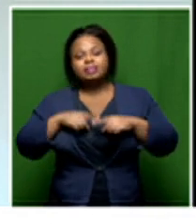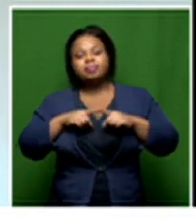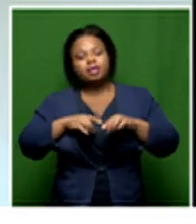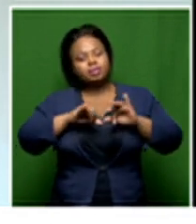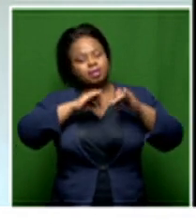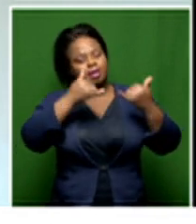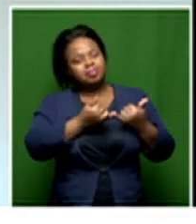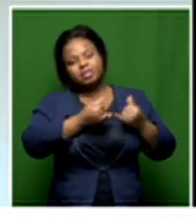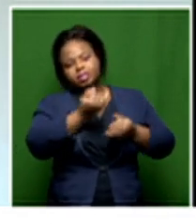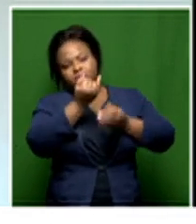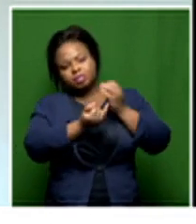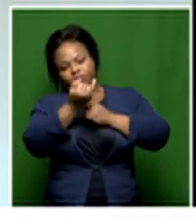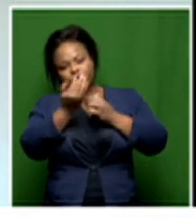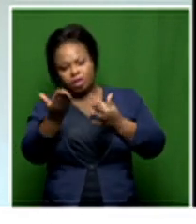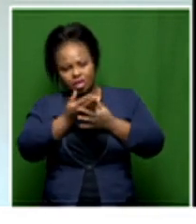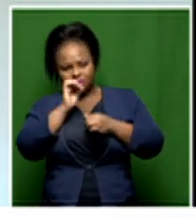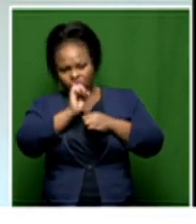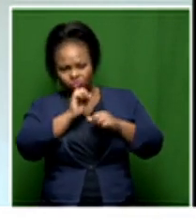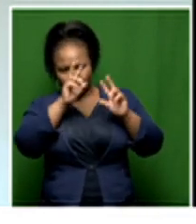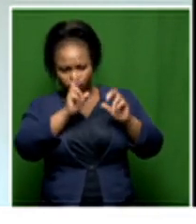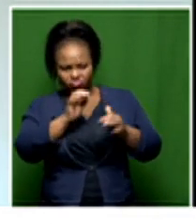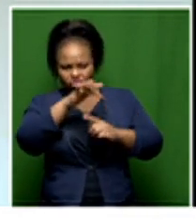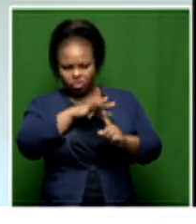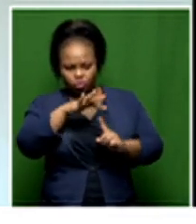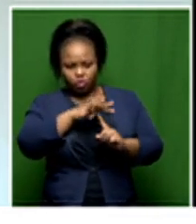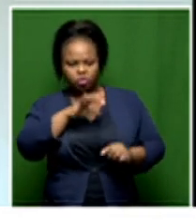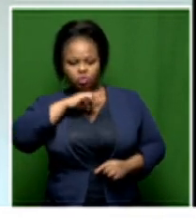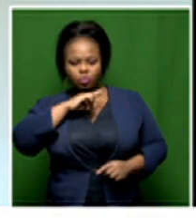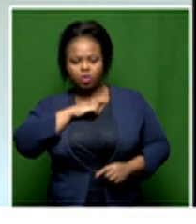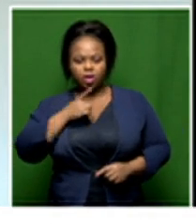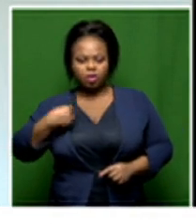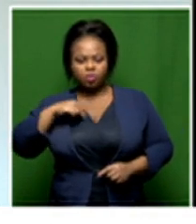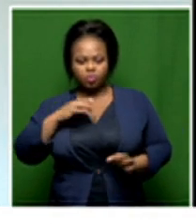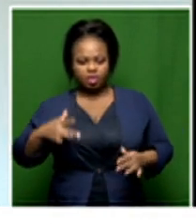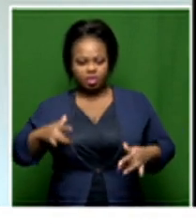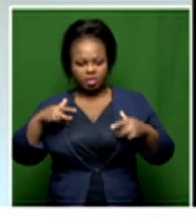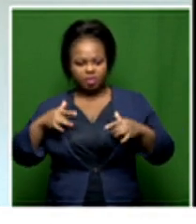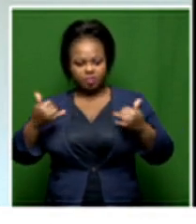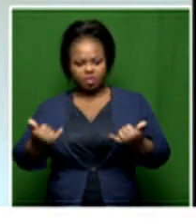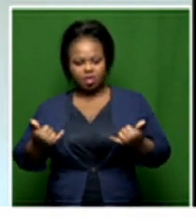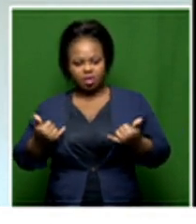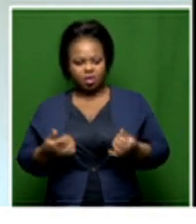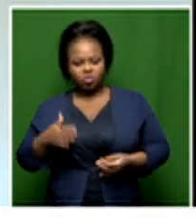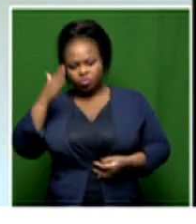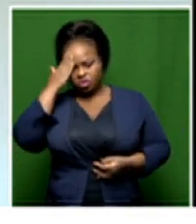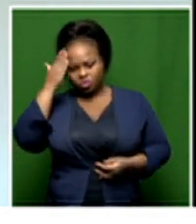basis. We live in a country where, the nature of the workplace is quite diverse for